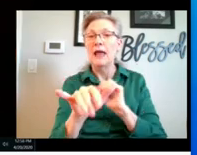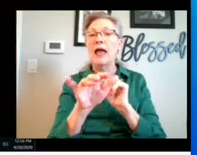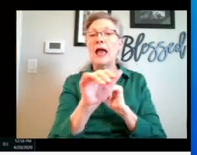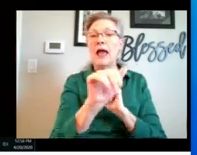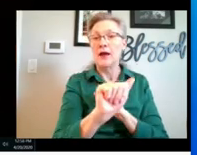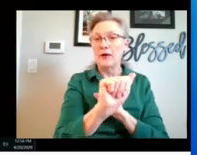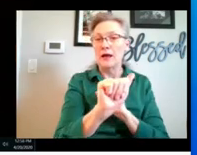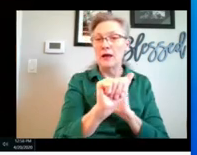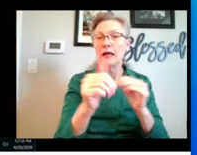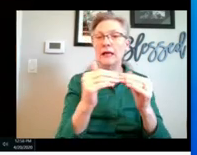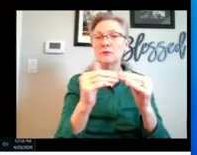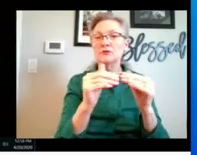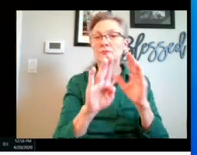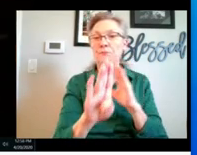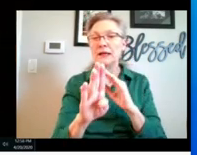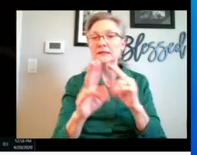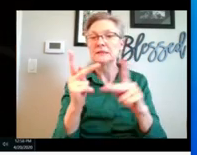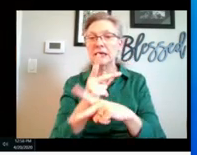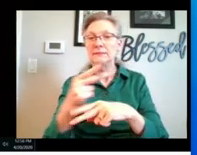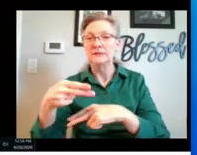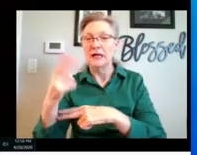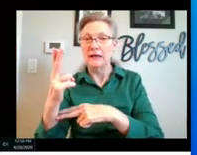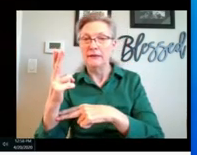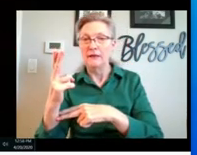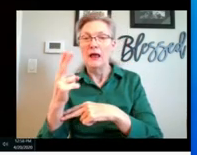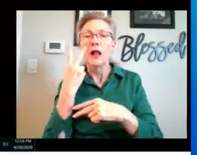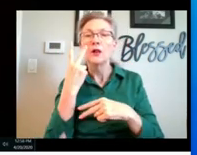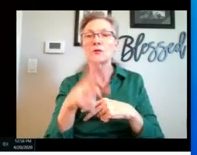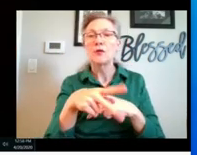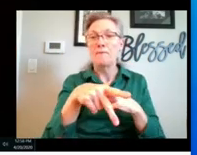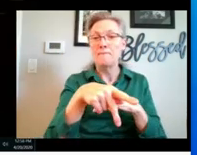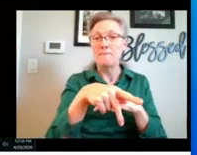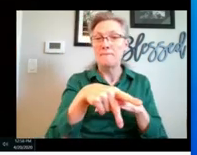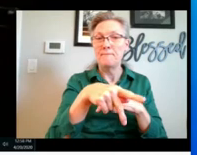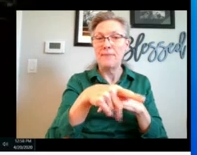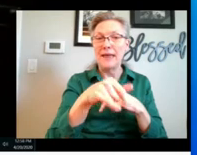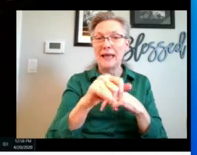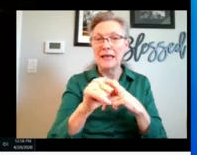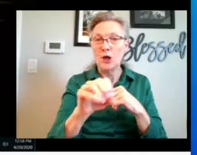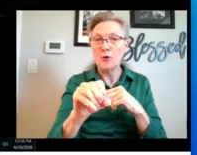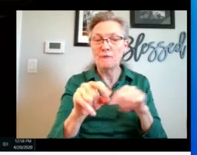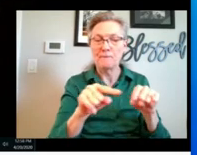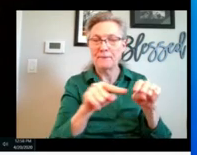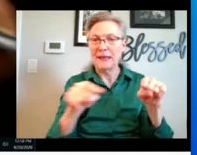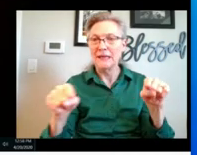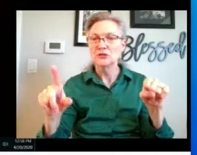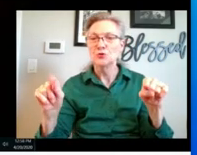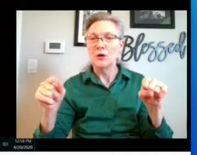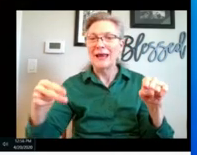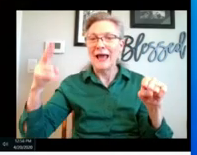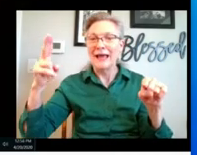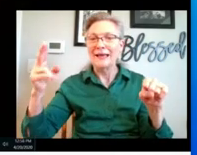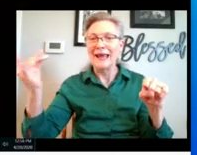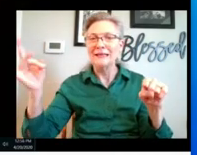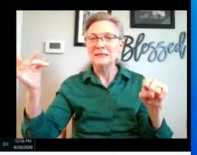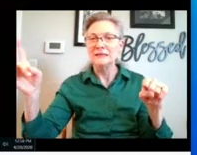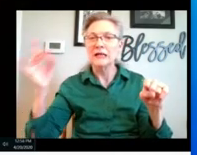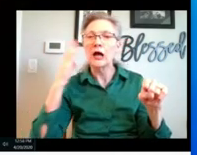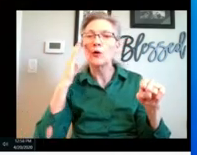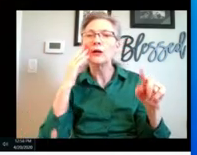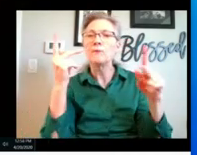If I look at my patio, I've got a base of 20, my height is 18. So I know that I